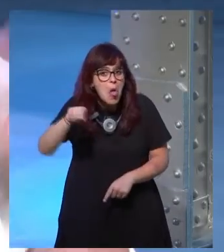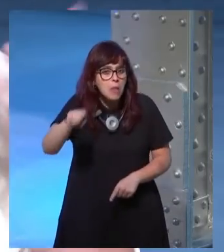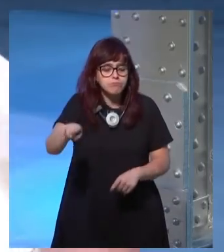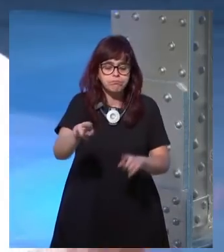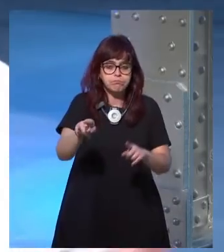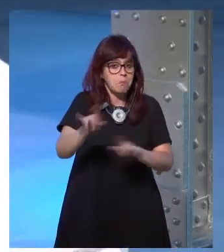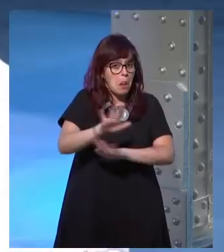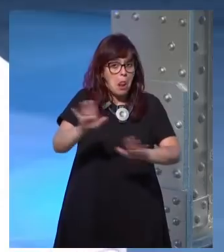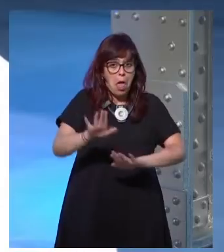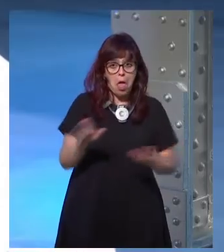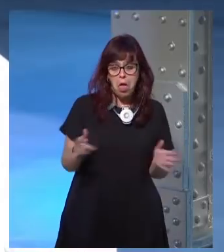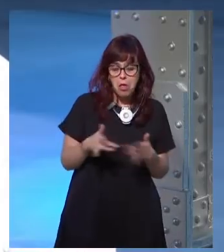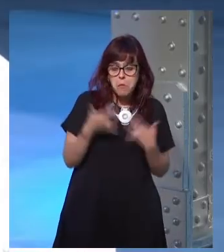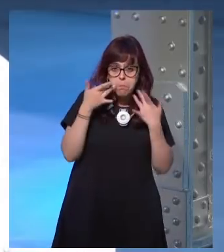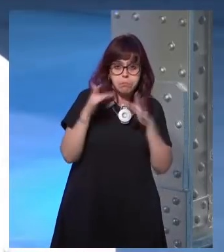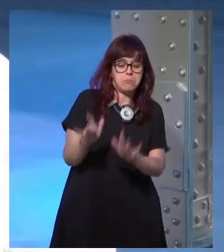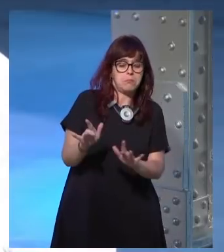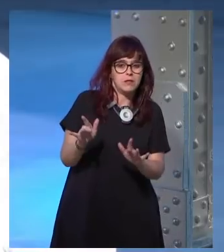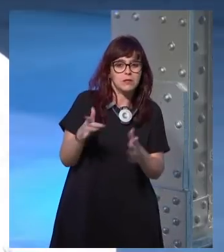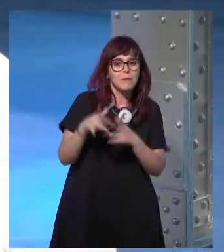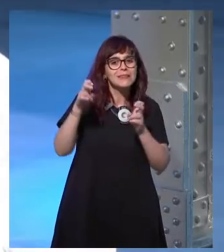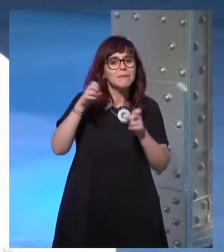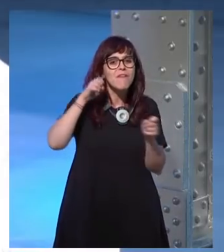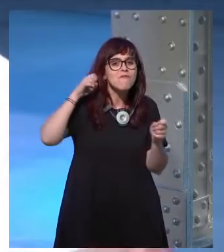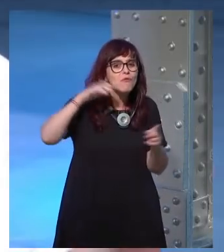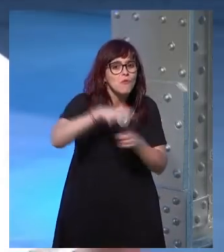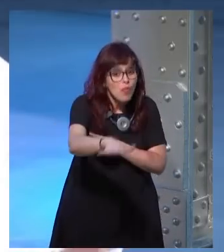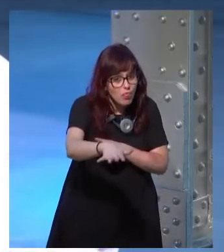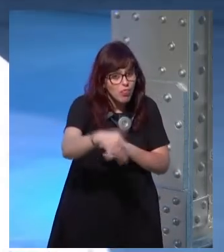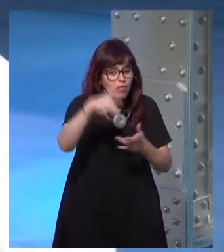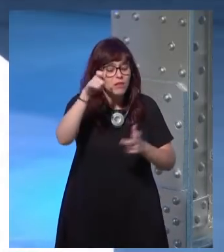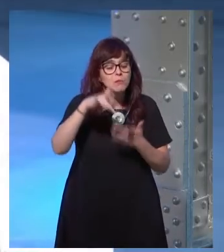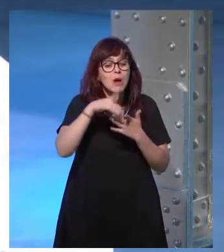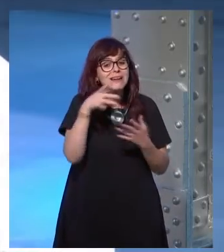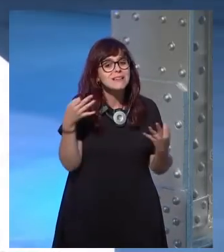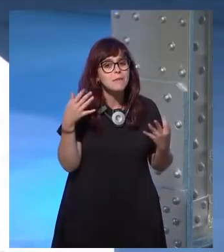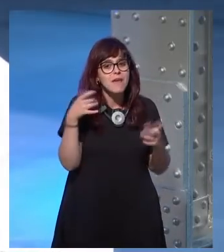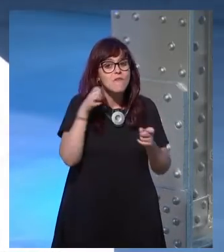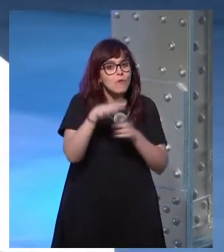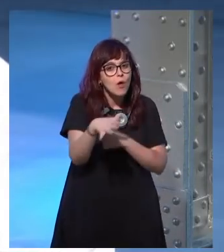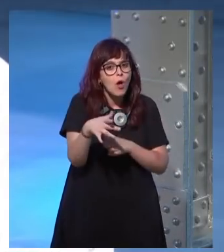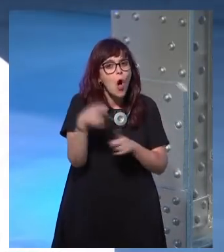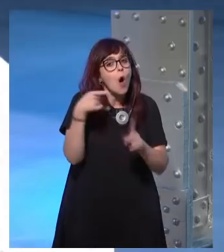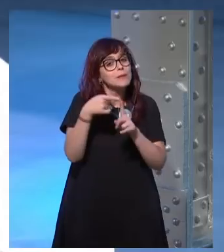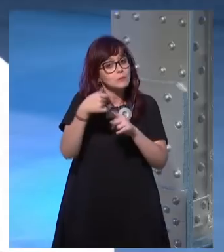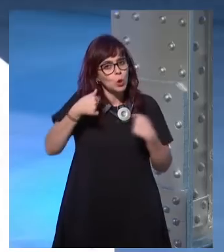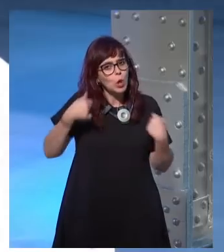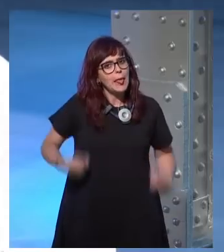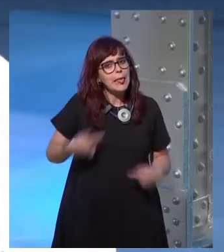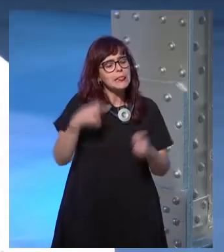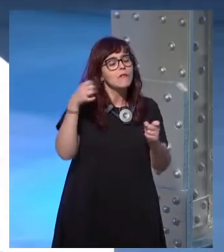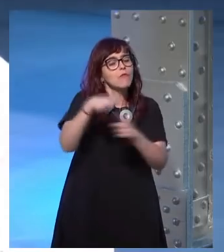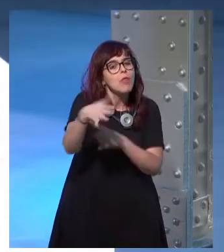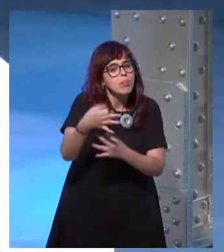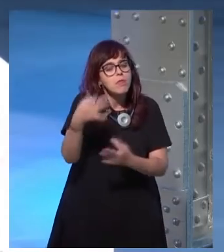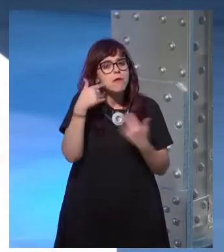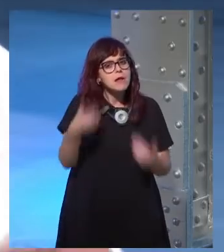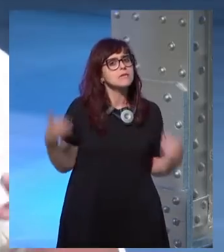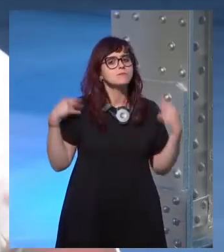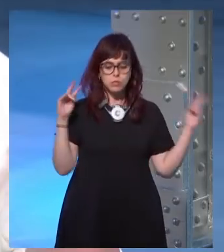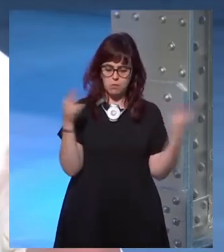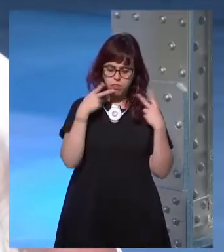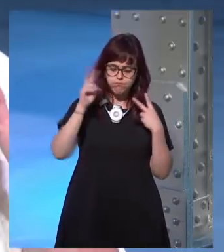it, and it sucks sometimes. But yeah, I'm aware of it, and I think you should be. You have to be. Once you publish